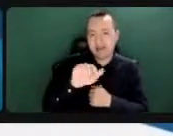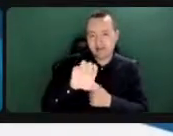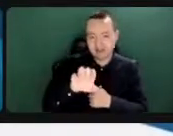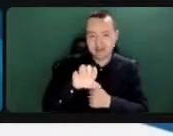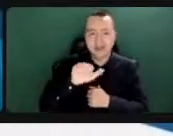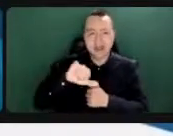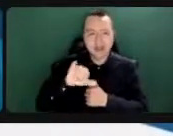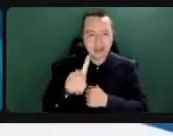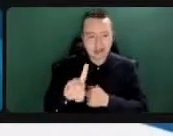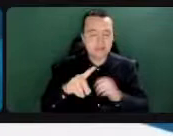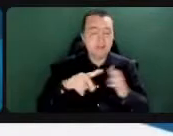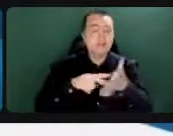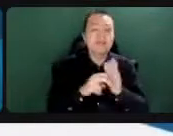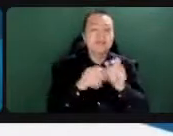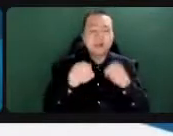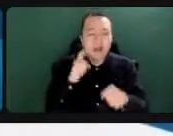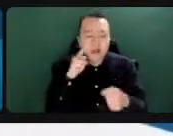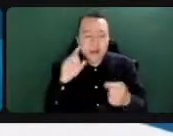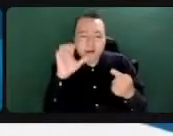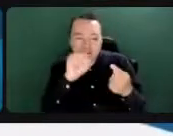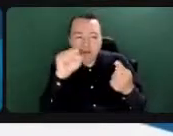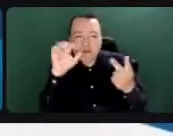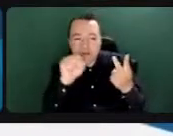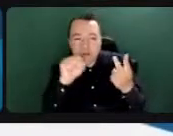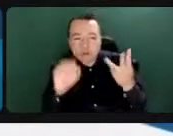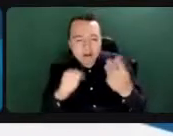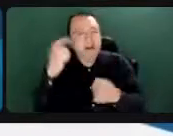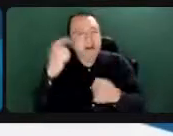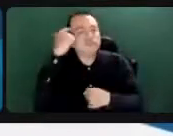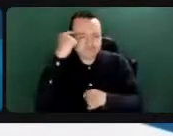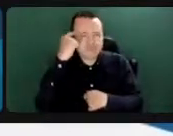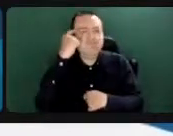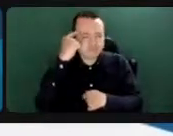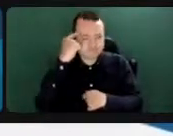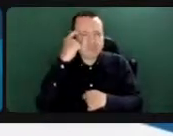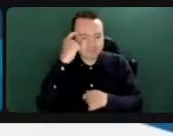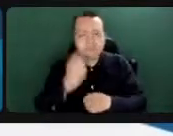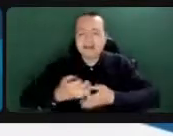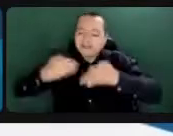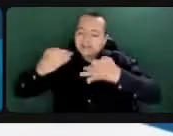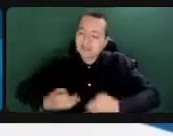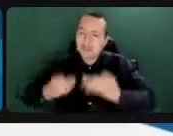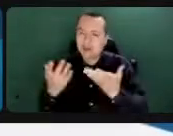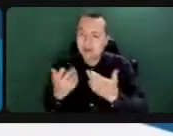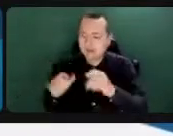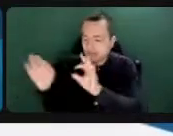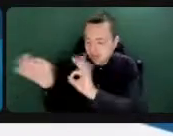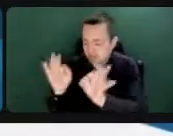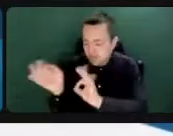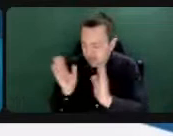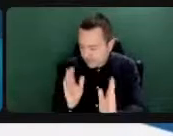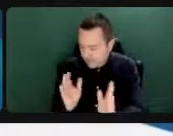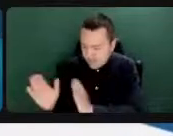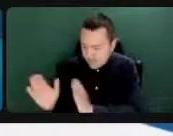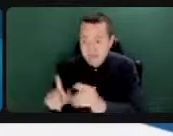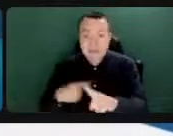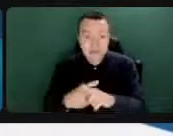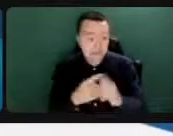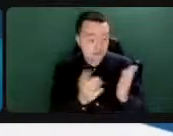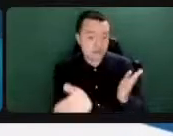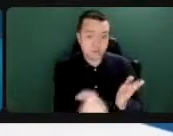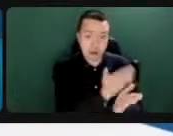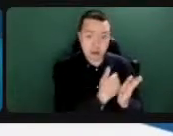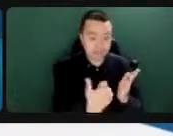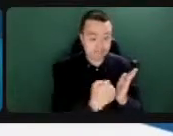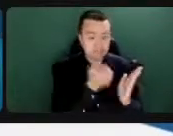decisions for health systems, but also to map out existing knowledge gaps that can be ultimately prioritized for